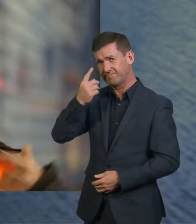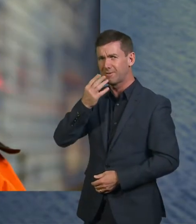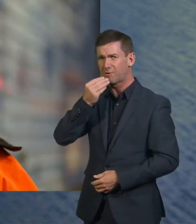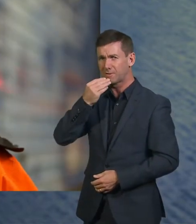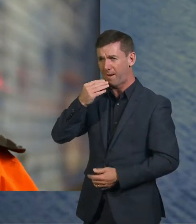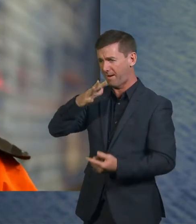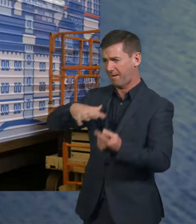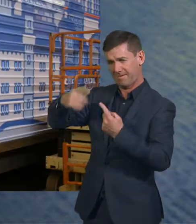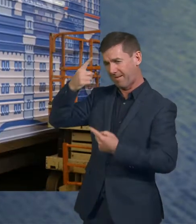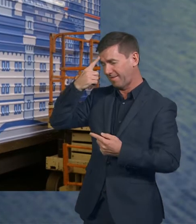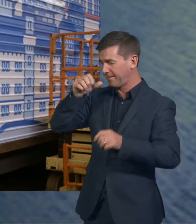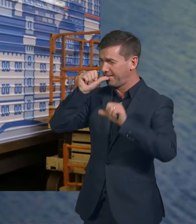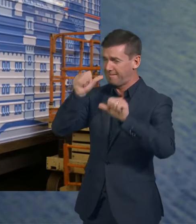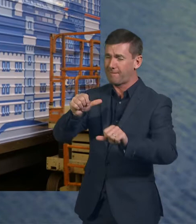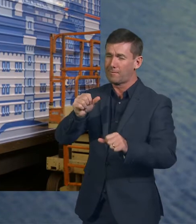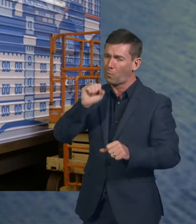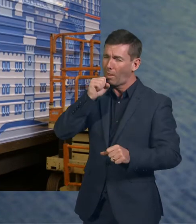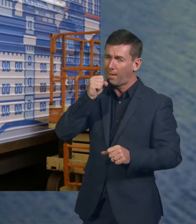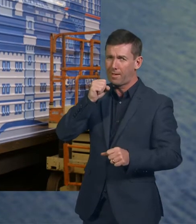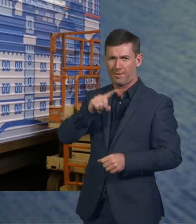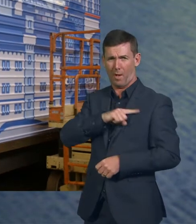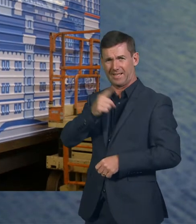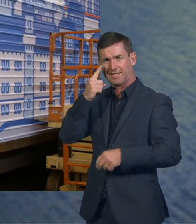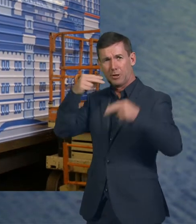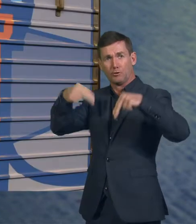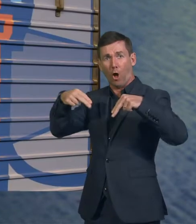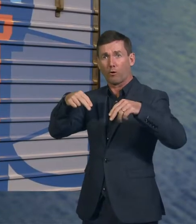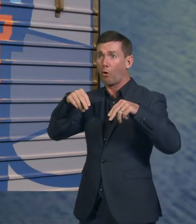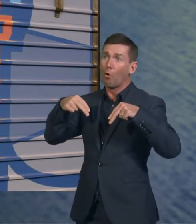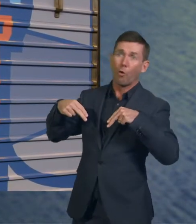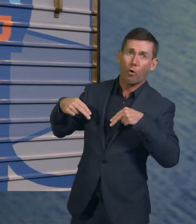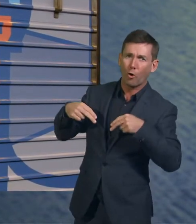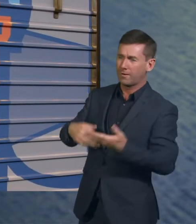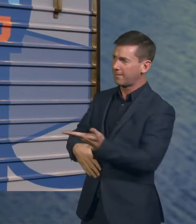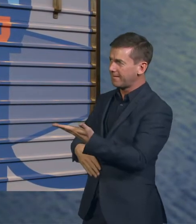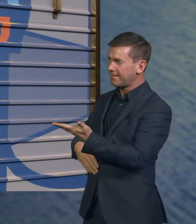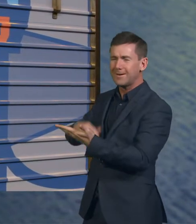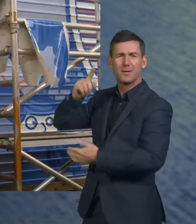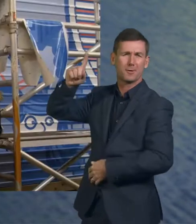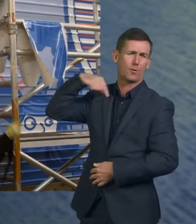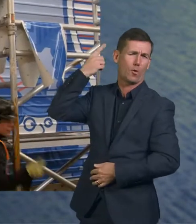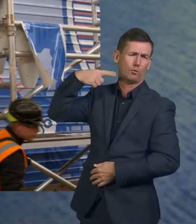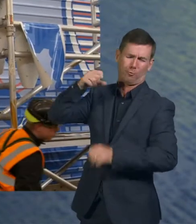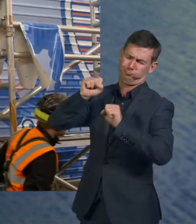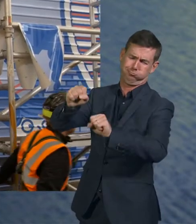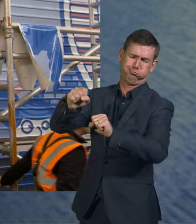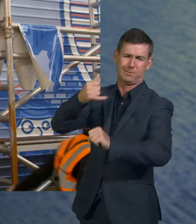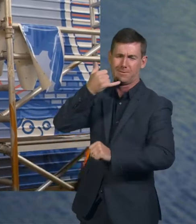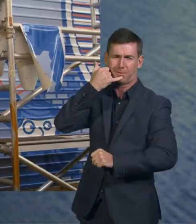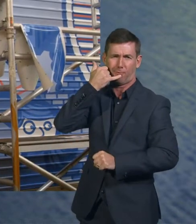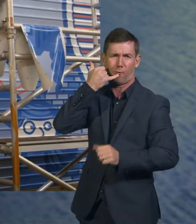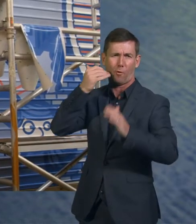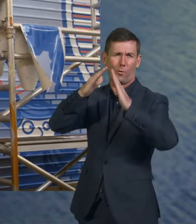the little dog that's poking its head around the corner or, you know, the London telephone boxes, something different every time.